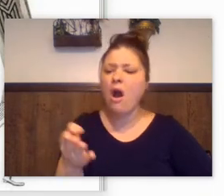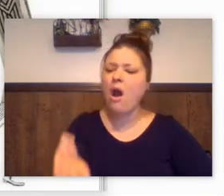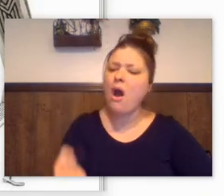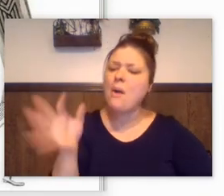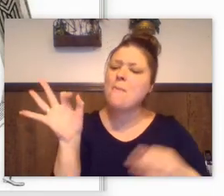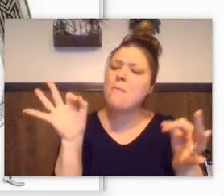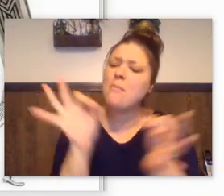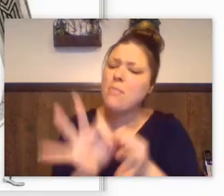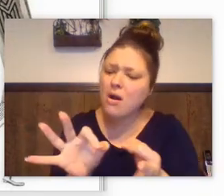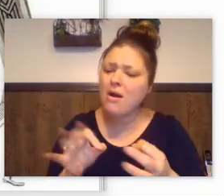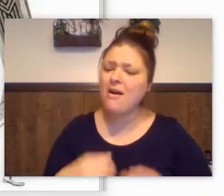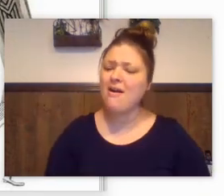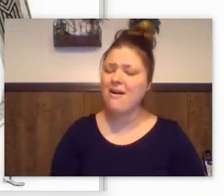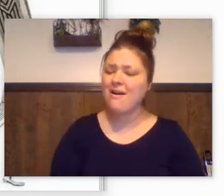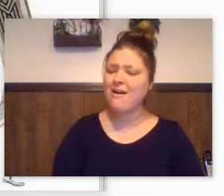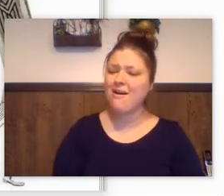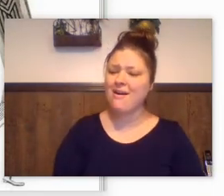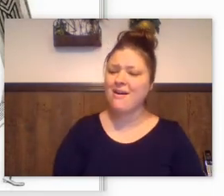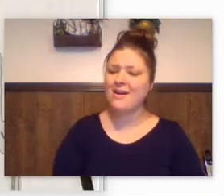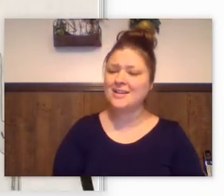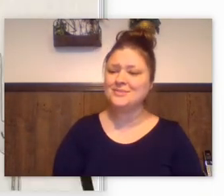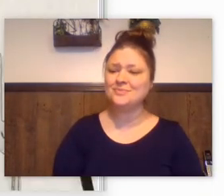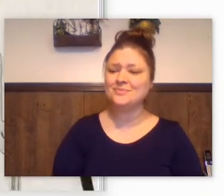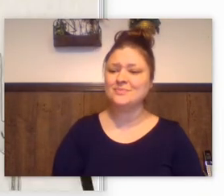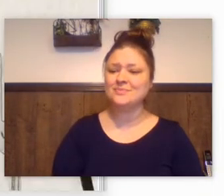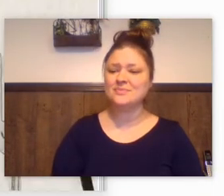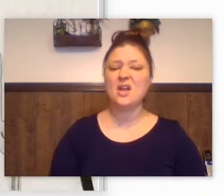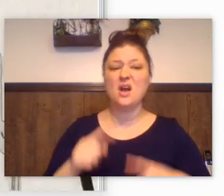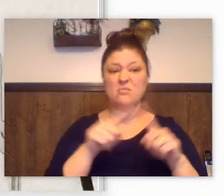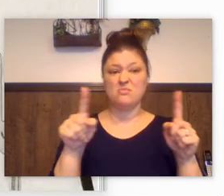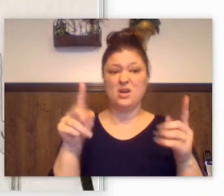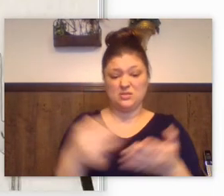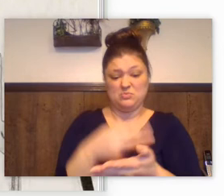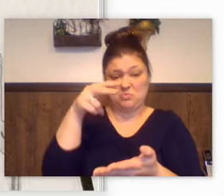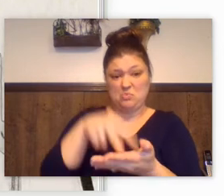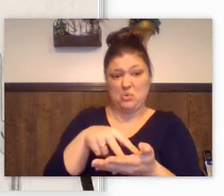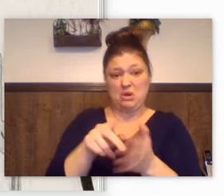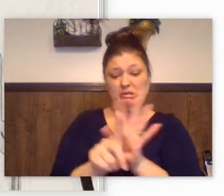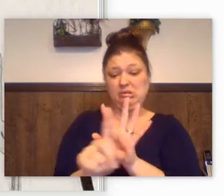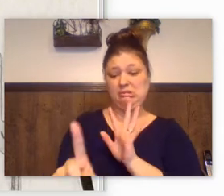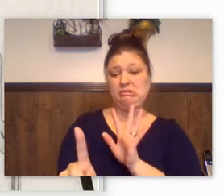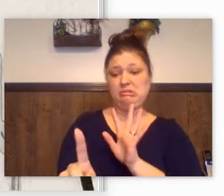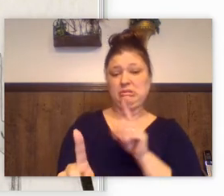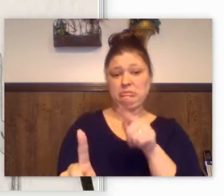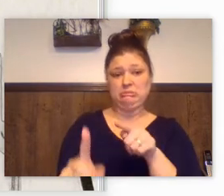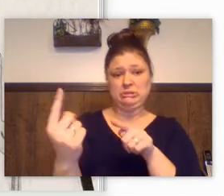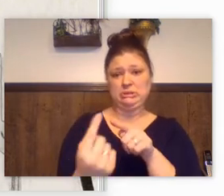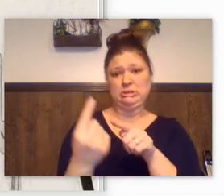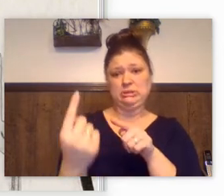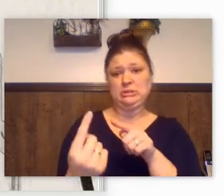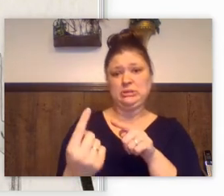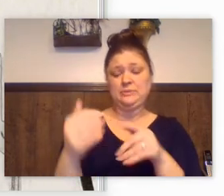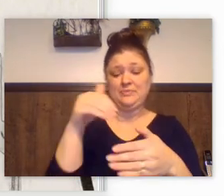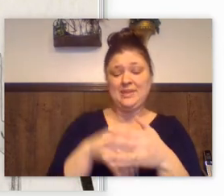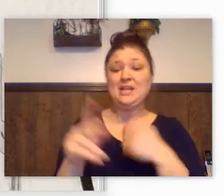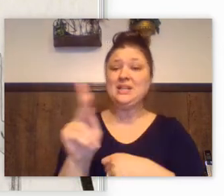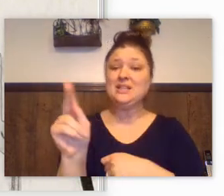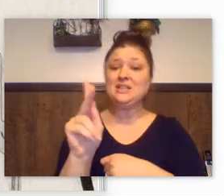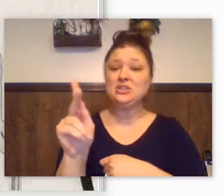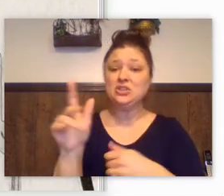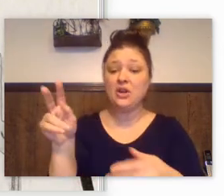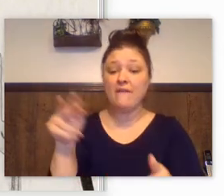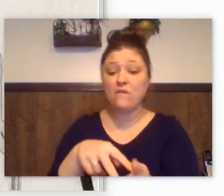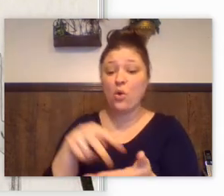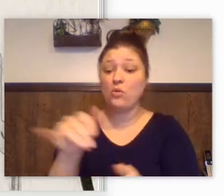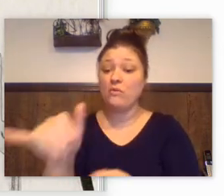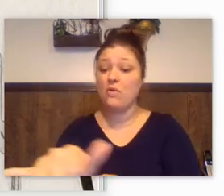was perfect just the way he was. But Spork stuck out. In his kitchen,